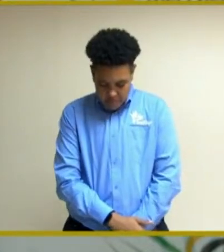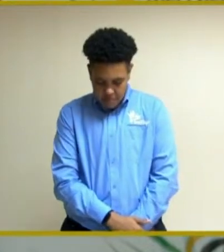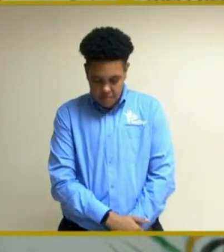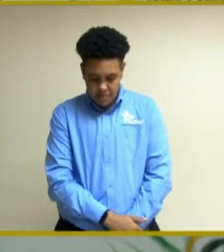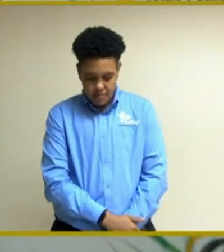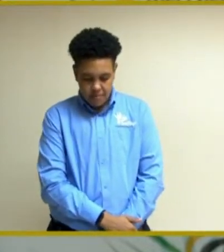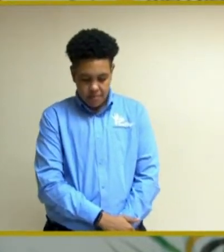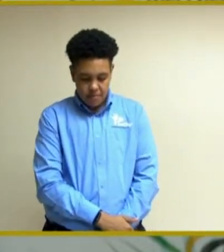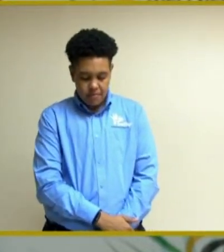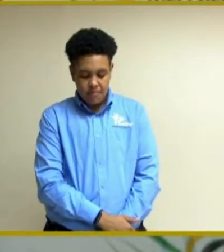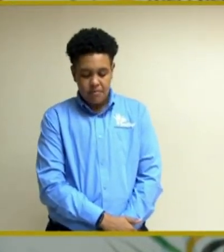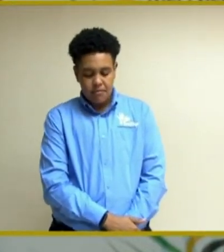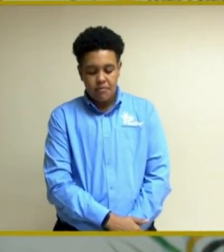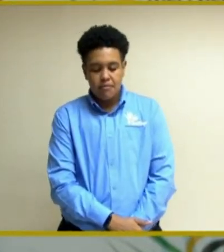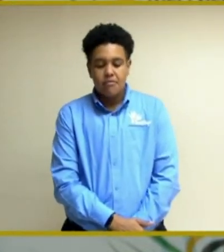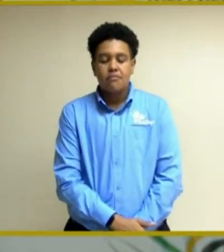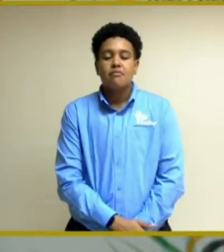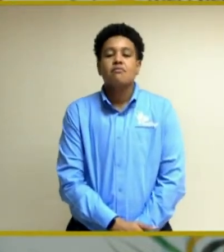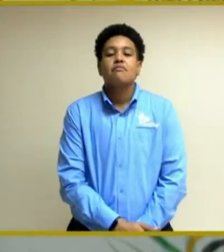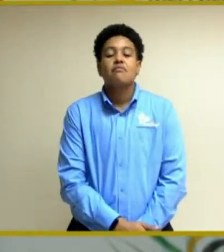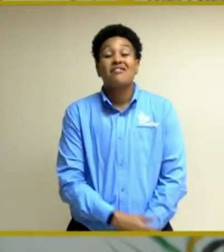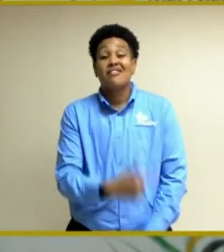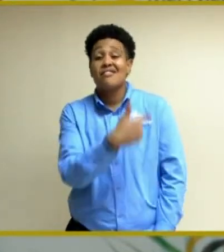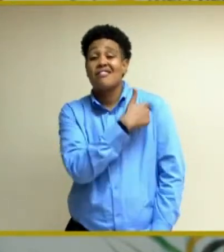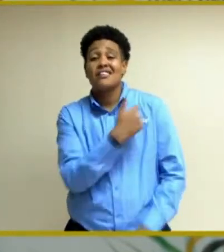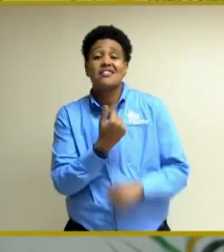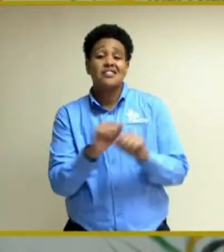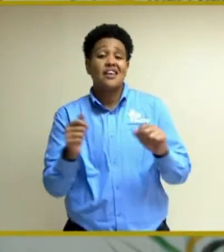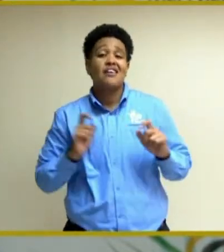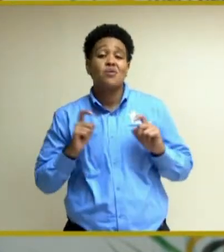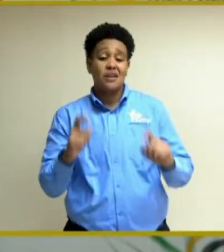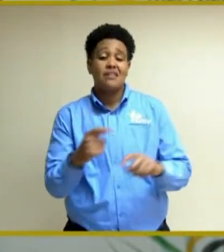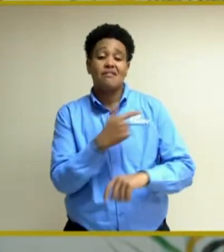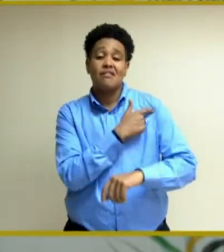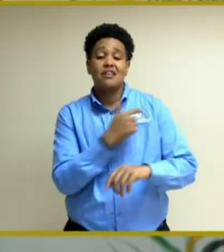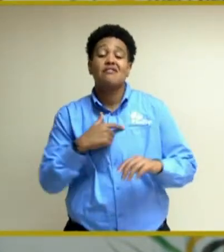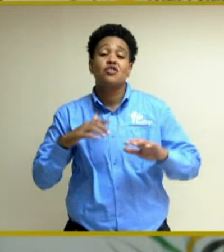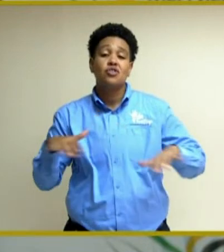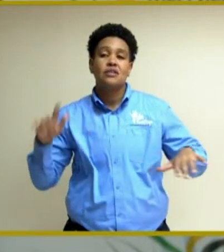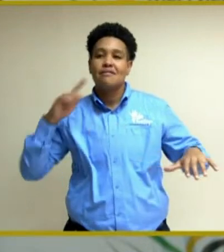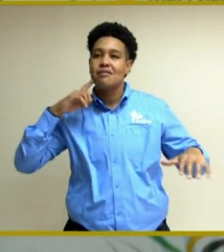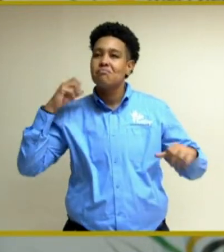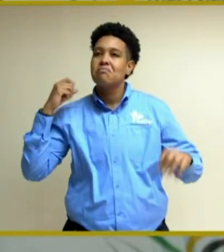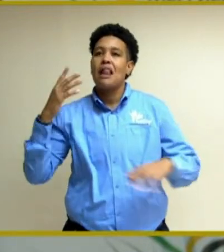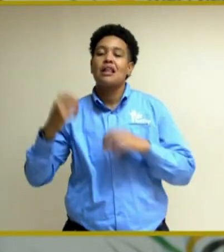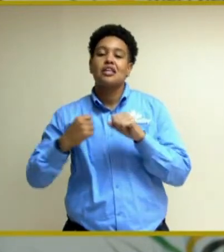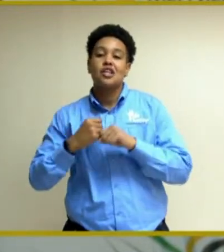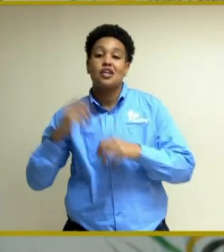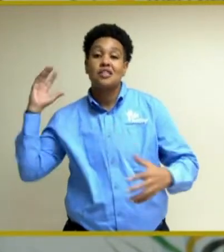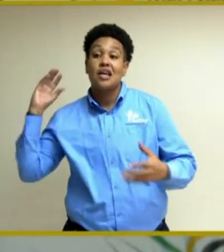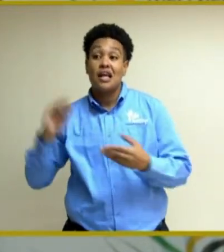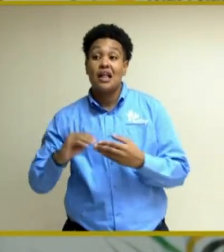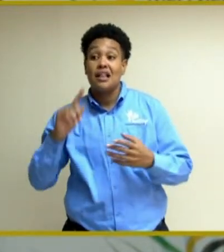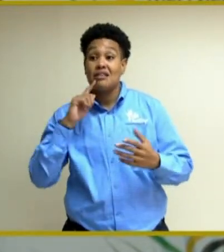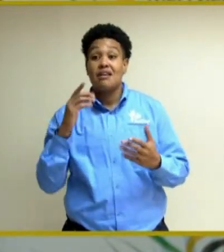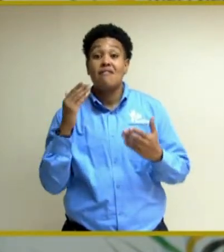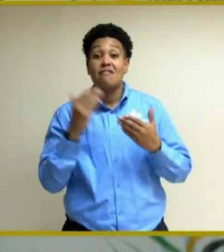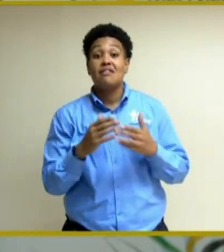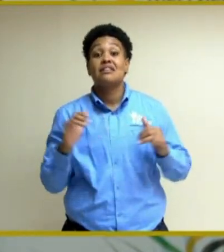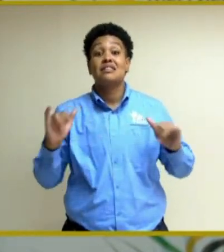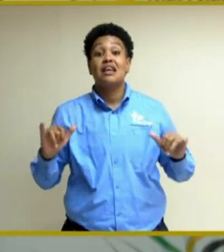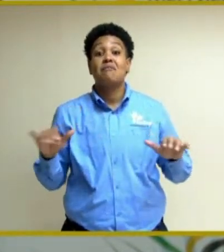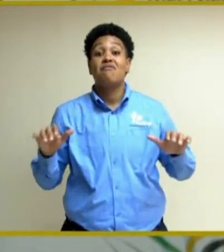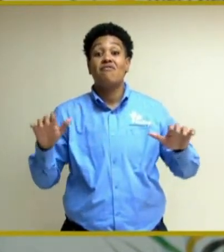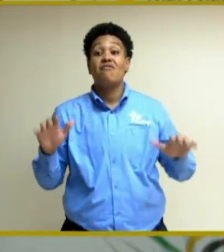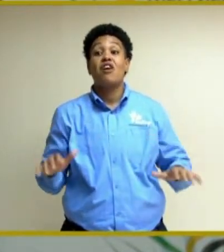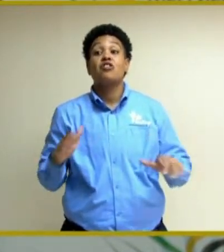Vaccines are safe. We have been giving vaccines to our children for decades. As a matter of fact, the same manufacturers